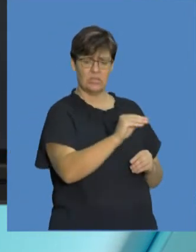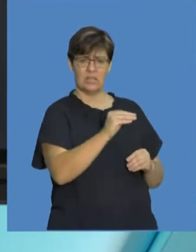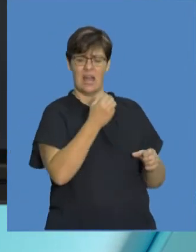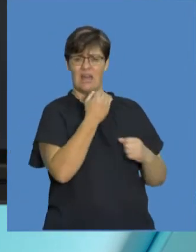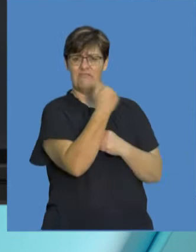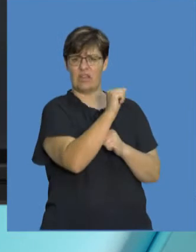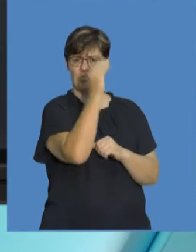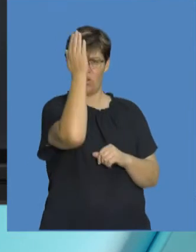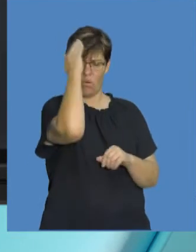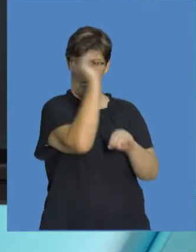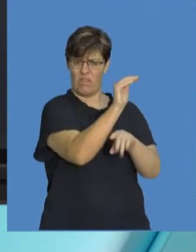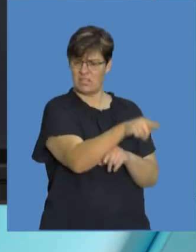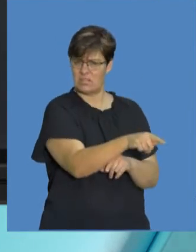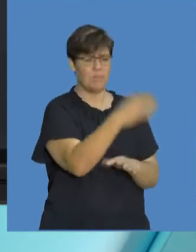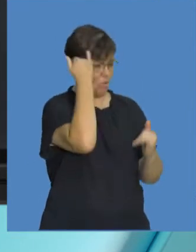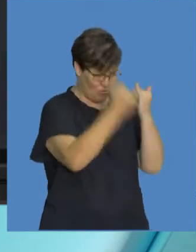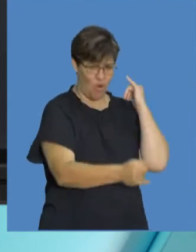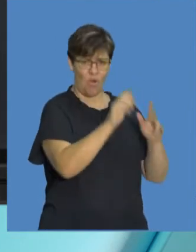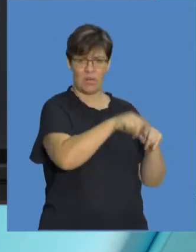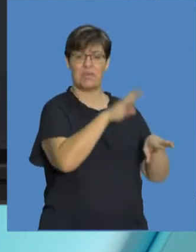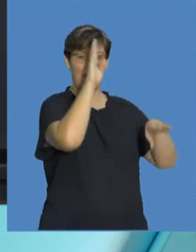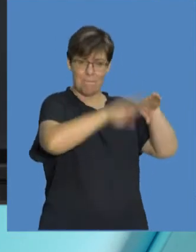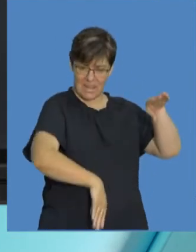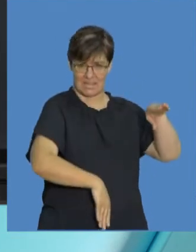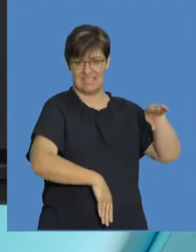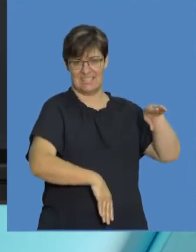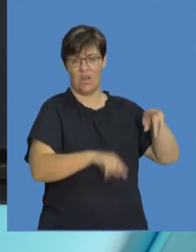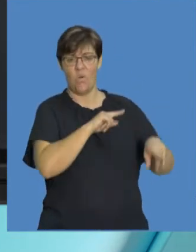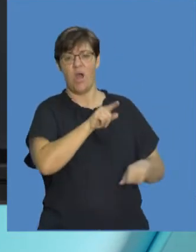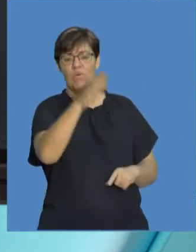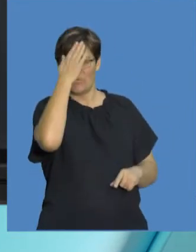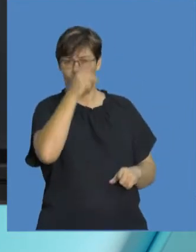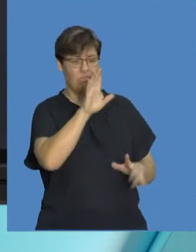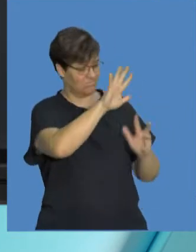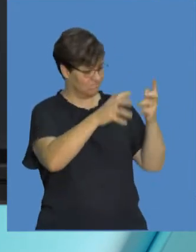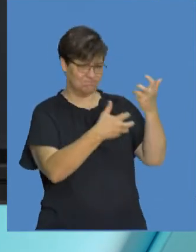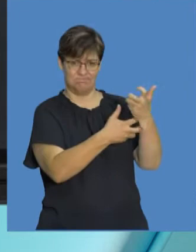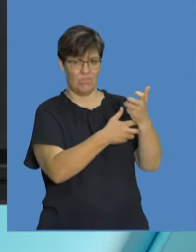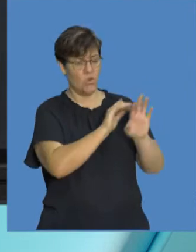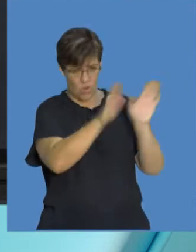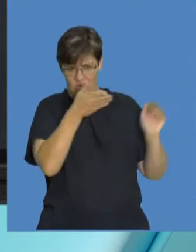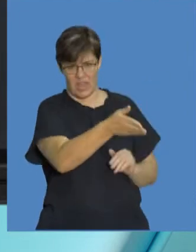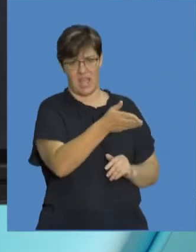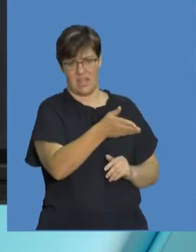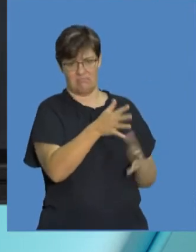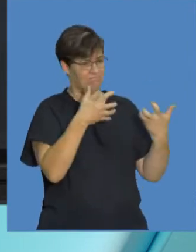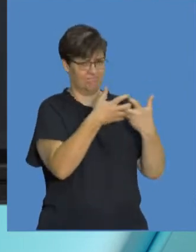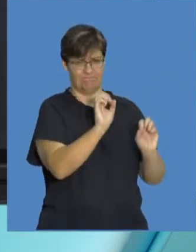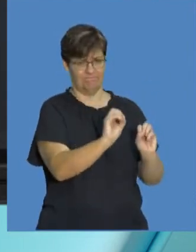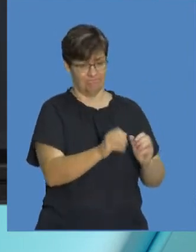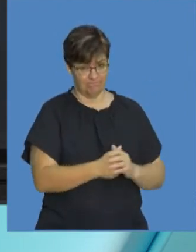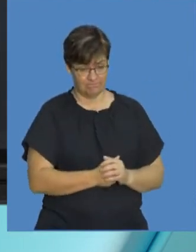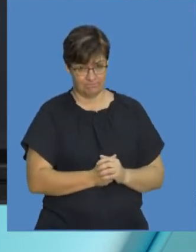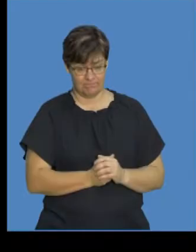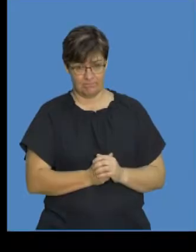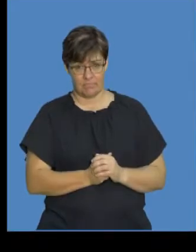overheads, there again, it will be marked not only wrong, but will be marked with a penalty because it is not supposed to be there.